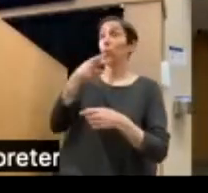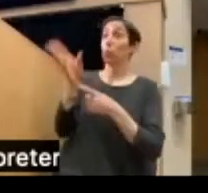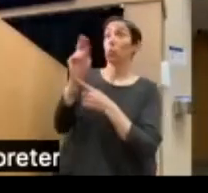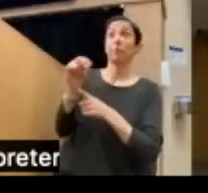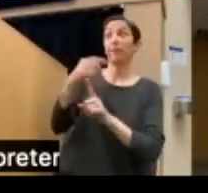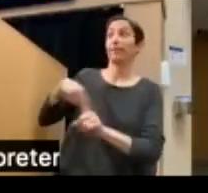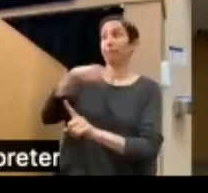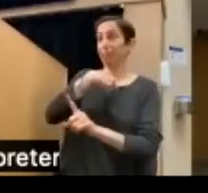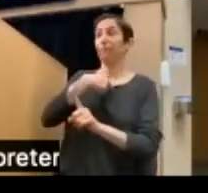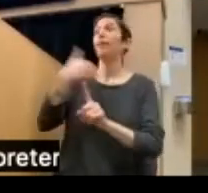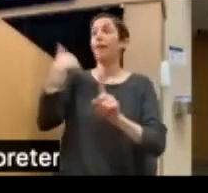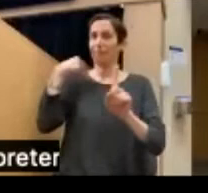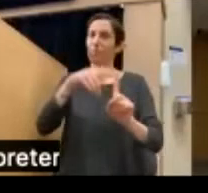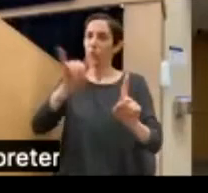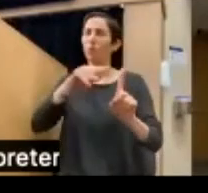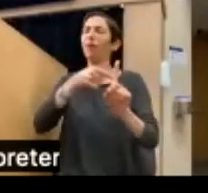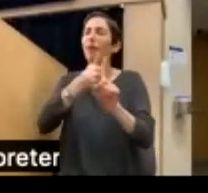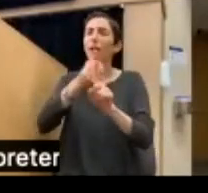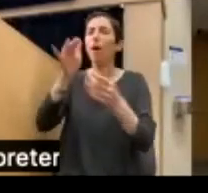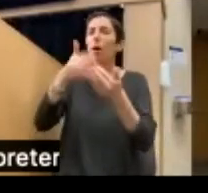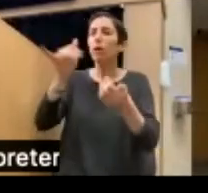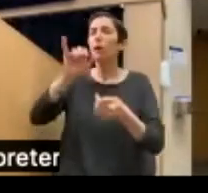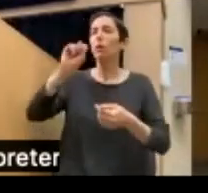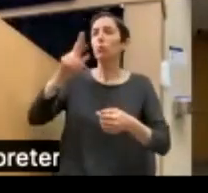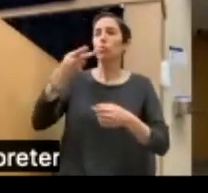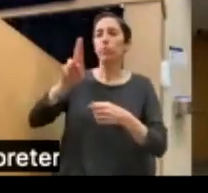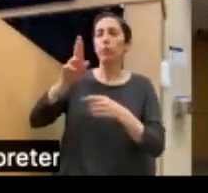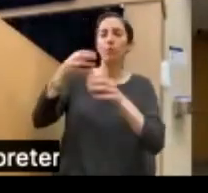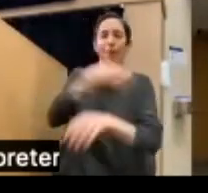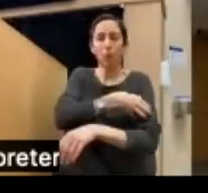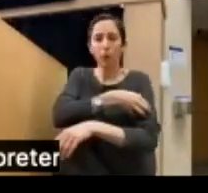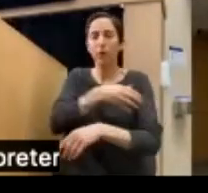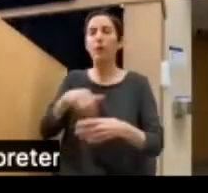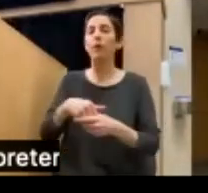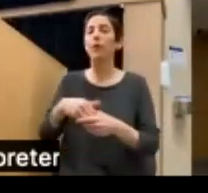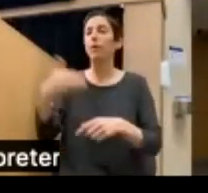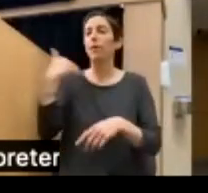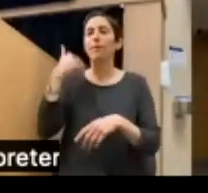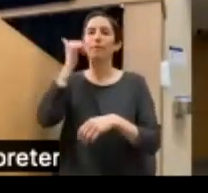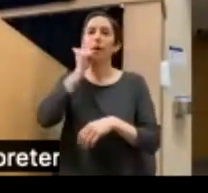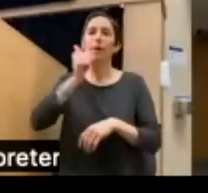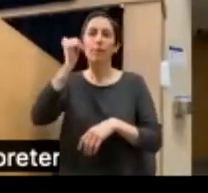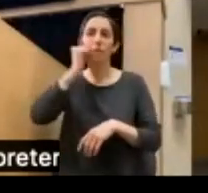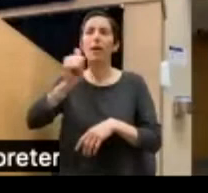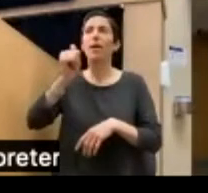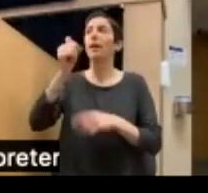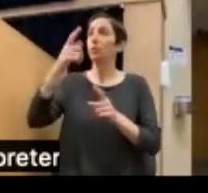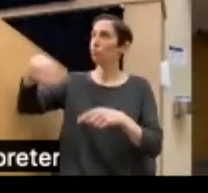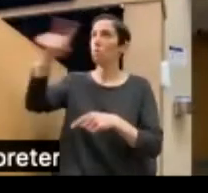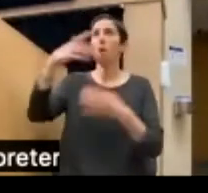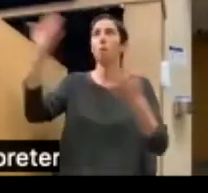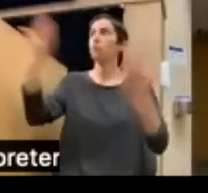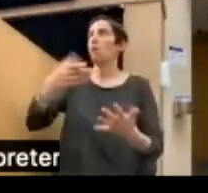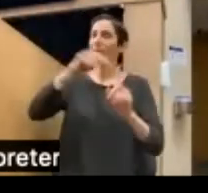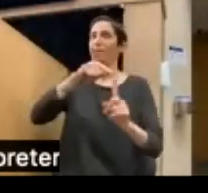superpower that you have every single day. You actually brought it with you here today. And it's